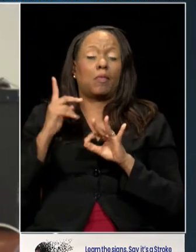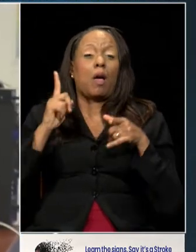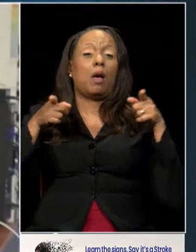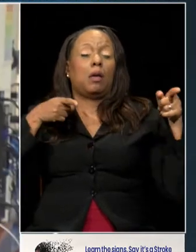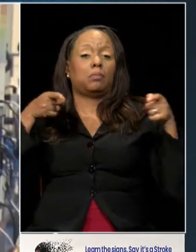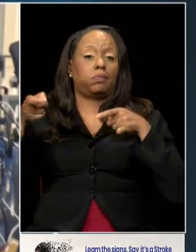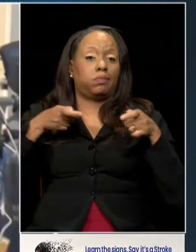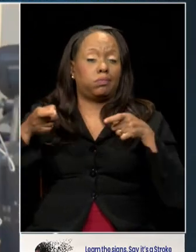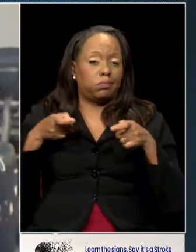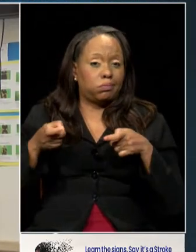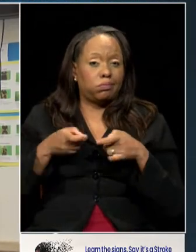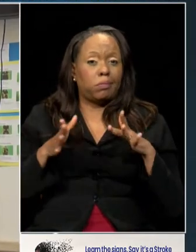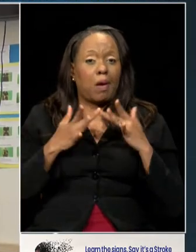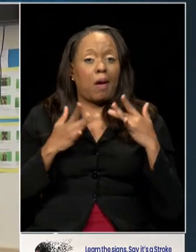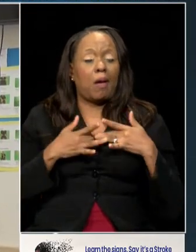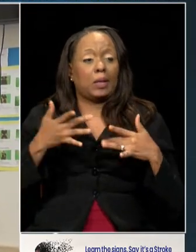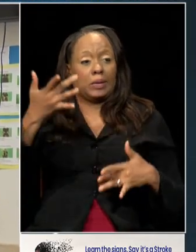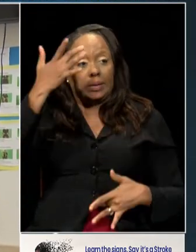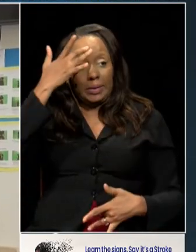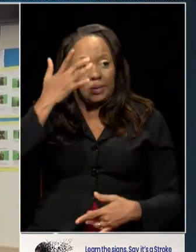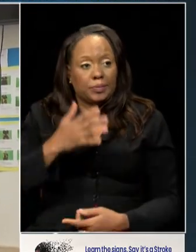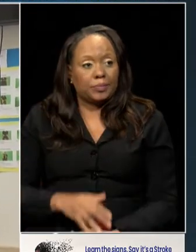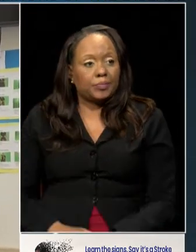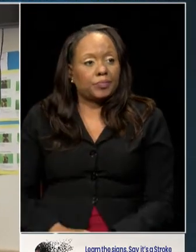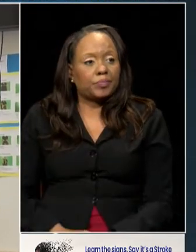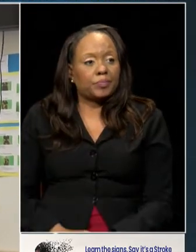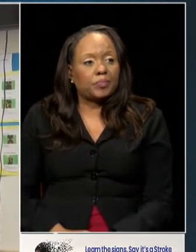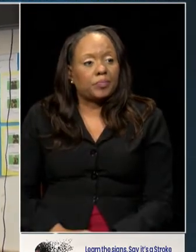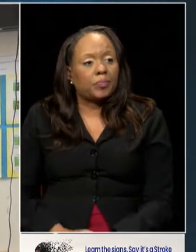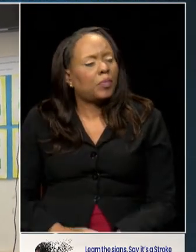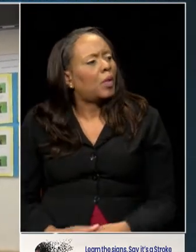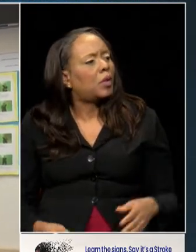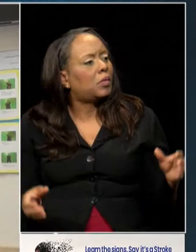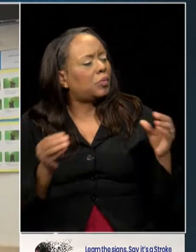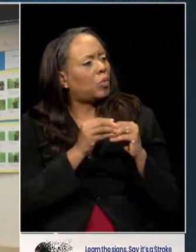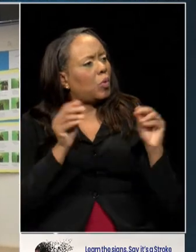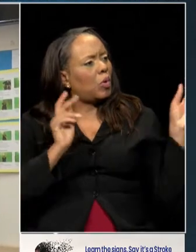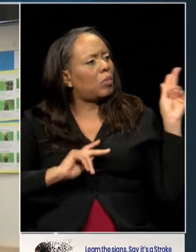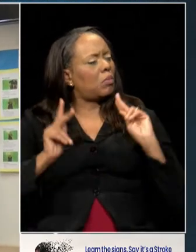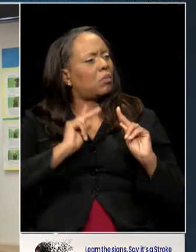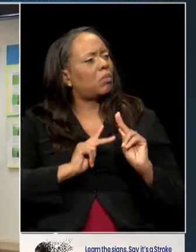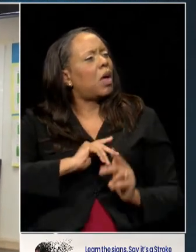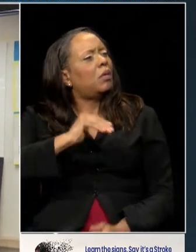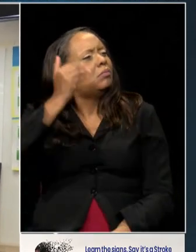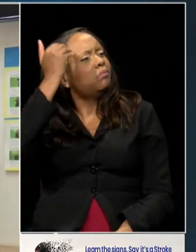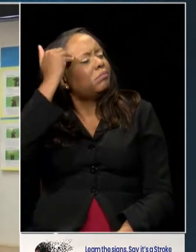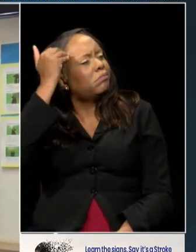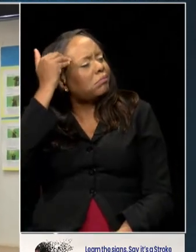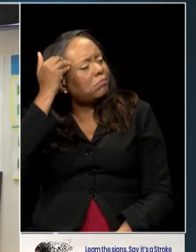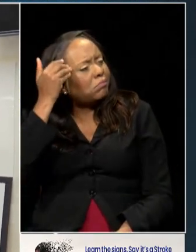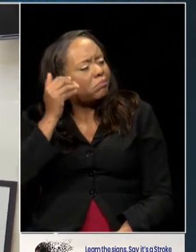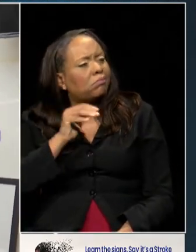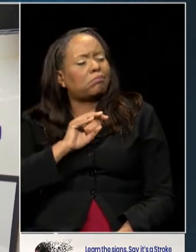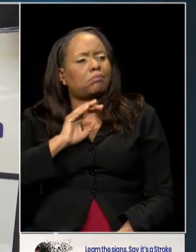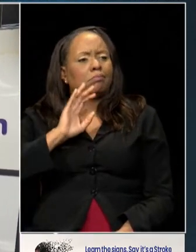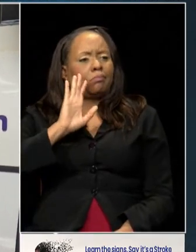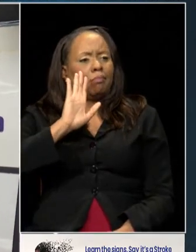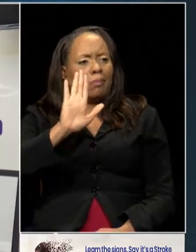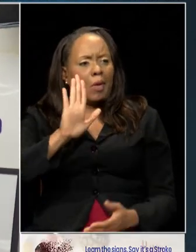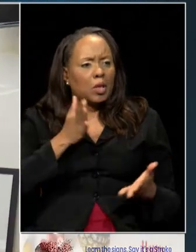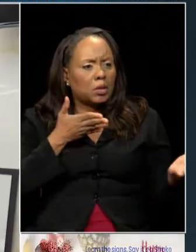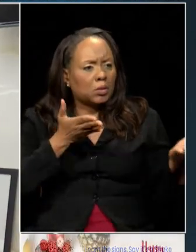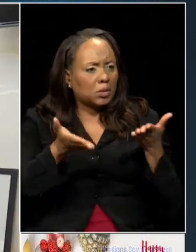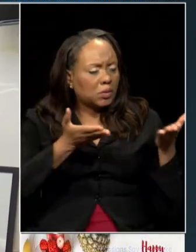of heart disease. If more people become aware of this service, mm-hmm. then the size of